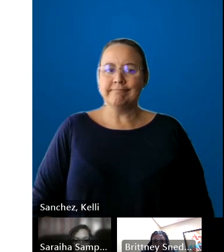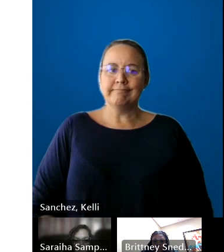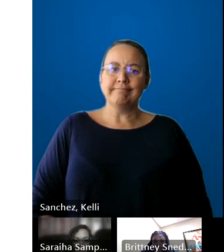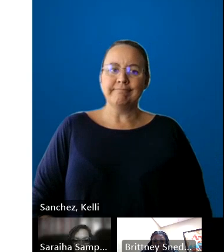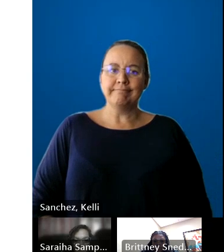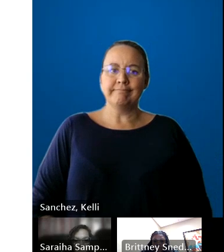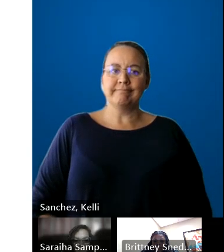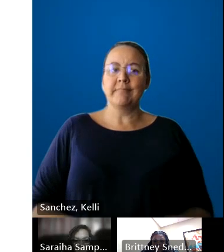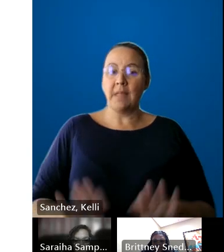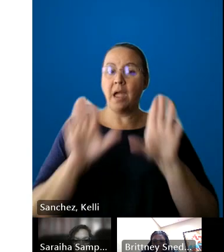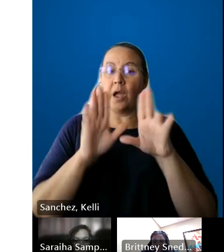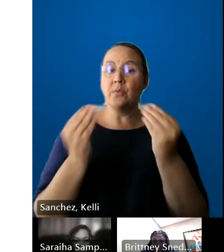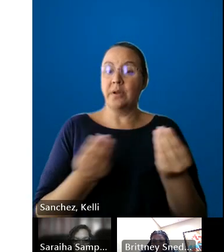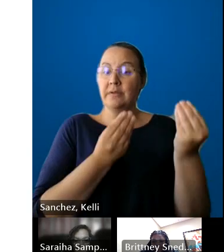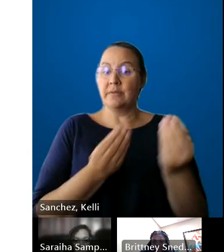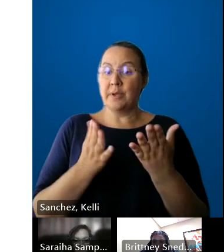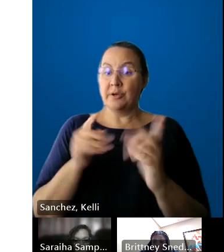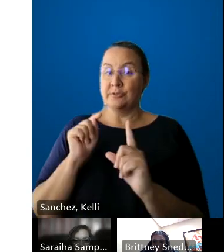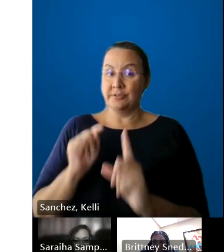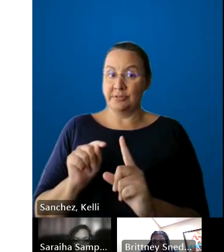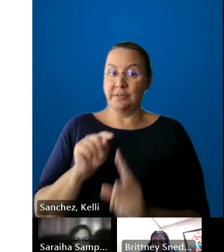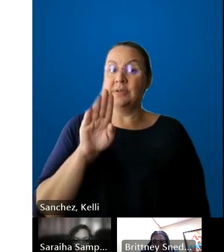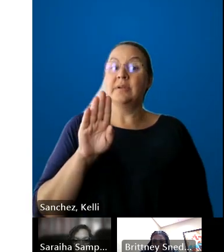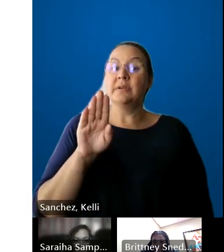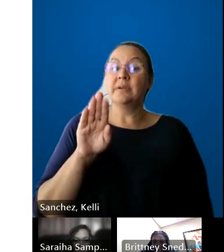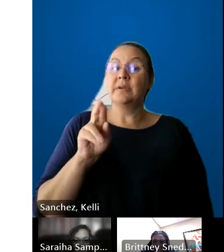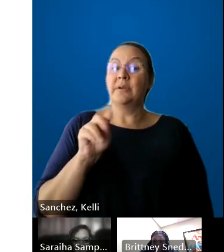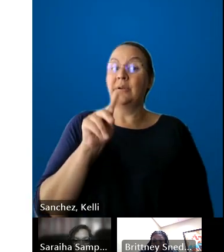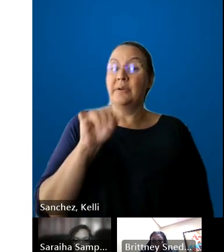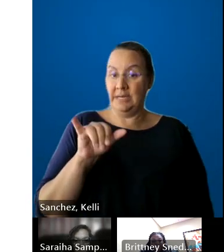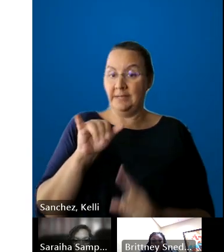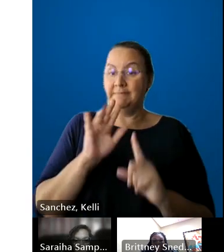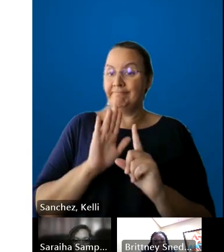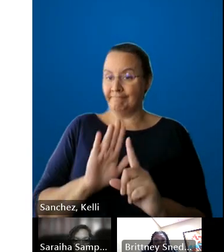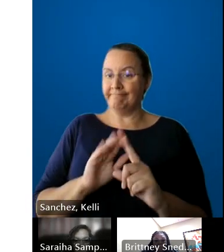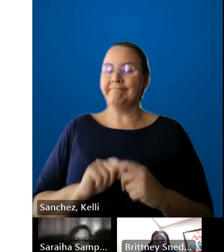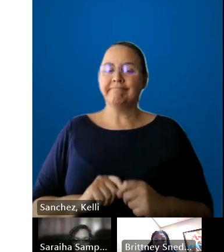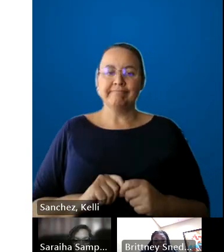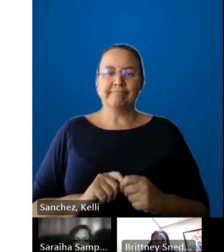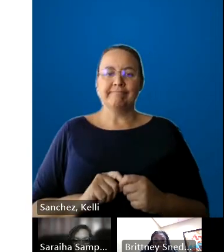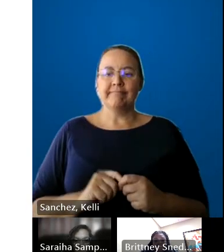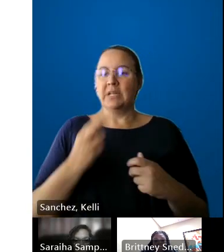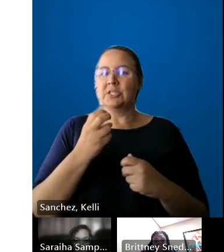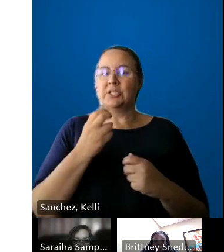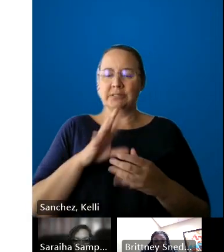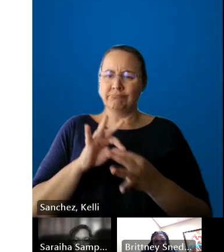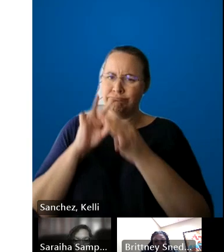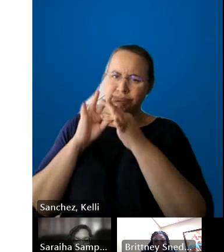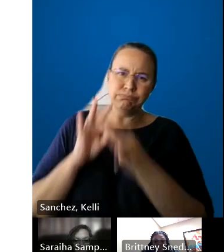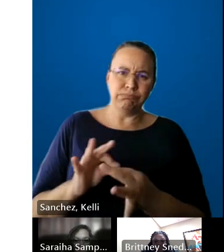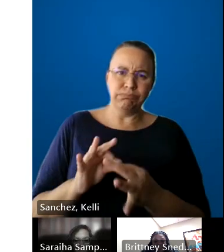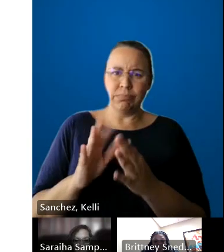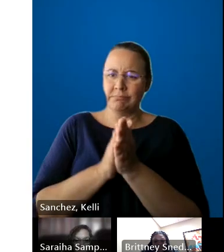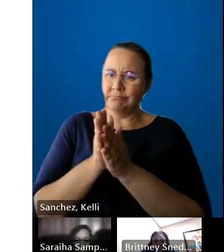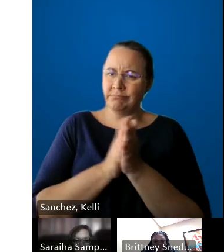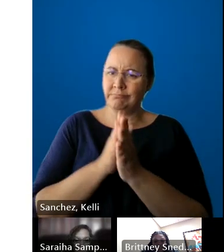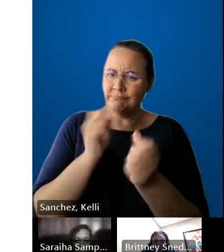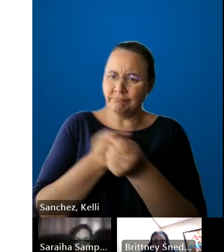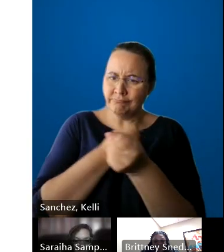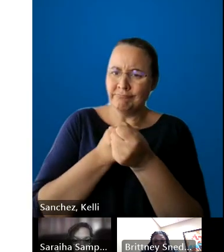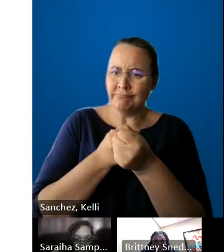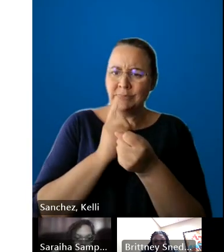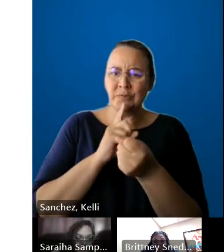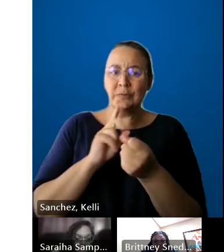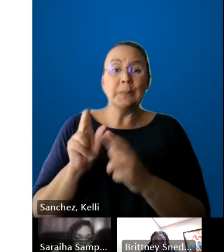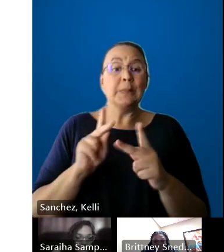Our wonderful moderator for today's webinar is Brittany Sneager. She is a dedicated and passionate advocate for